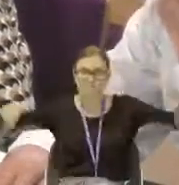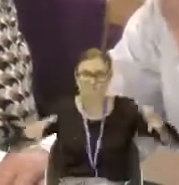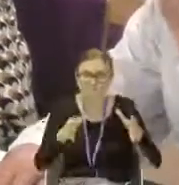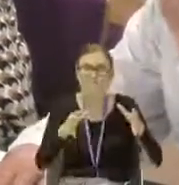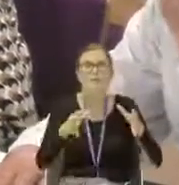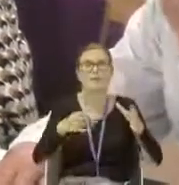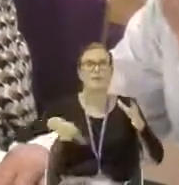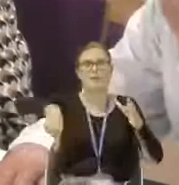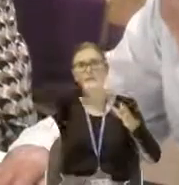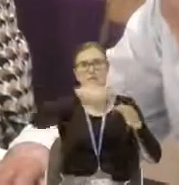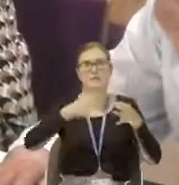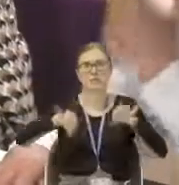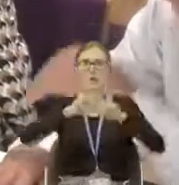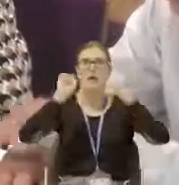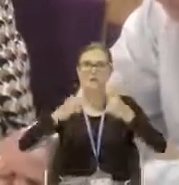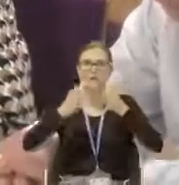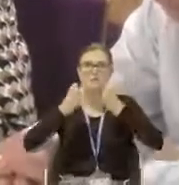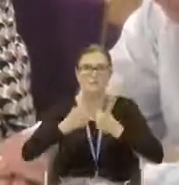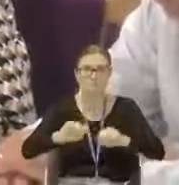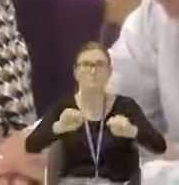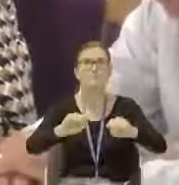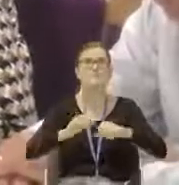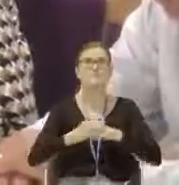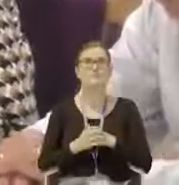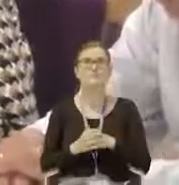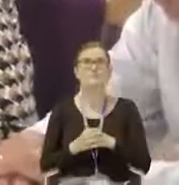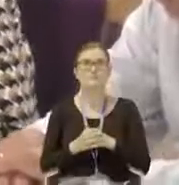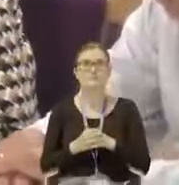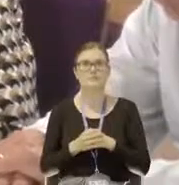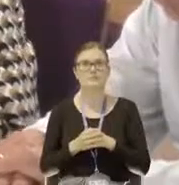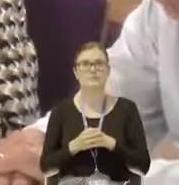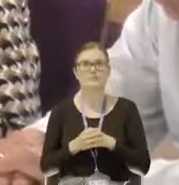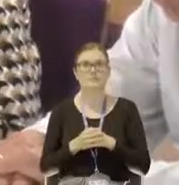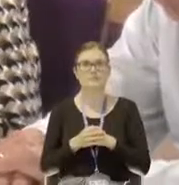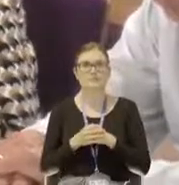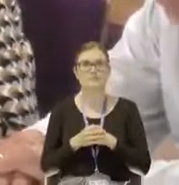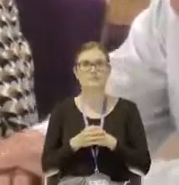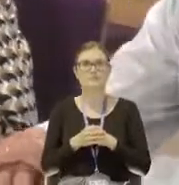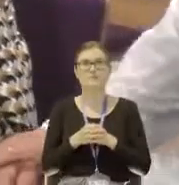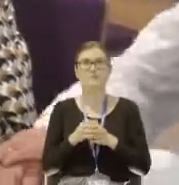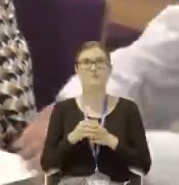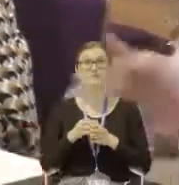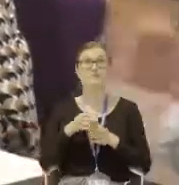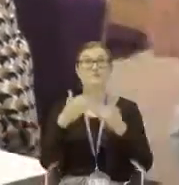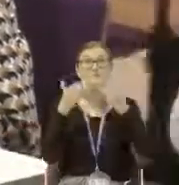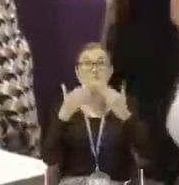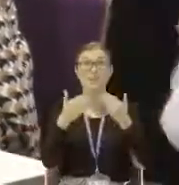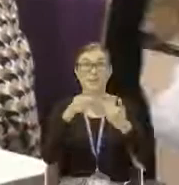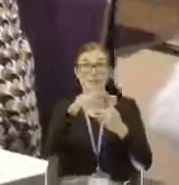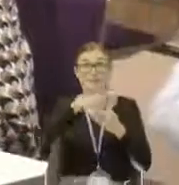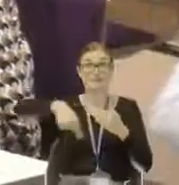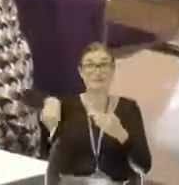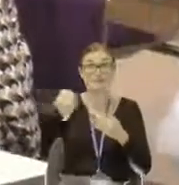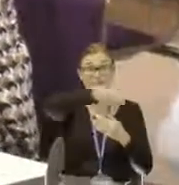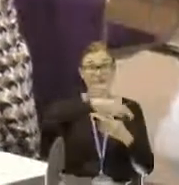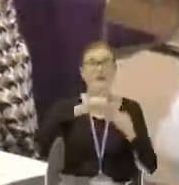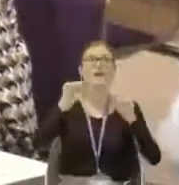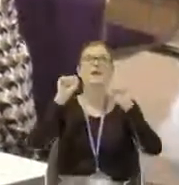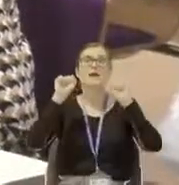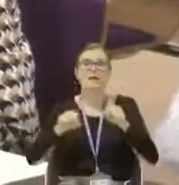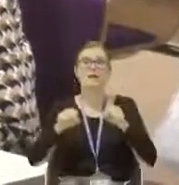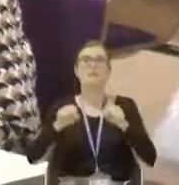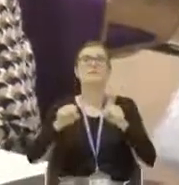and sustainability from the bottom up. We call for a strong international